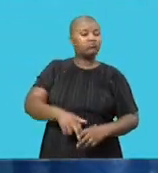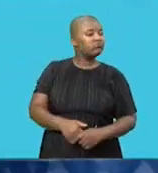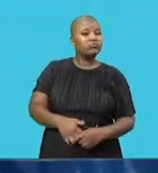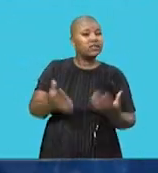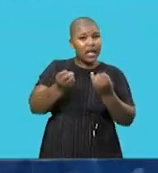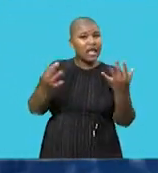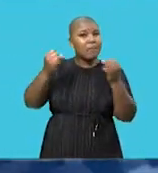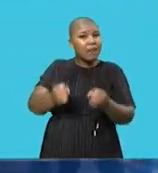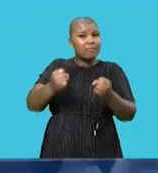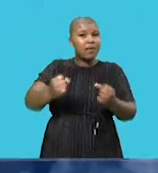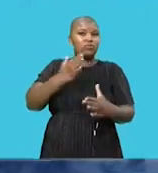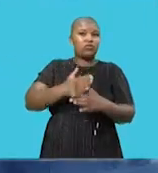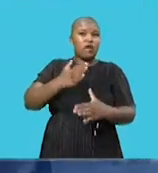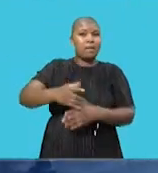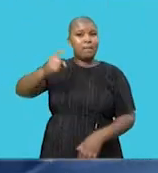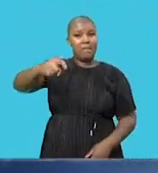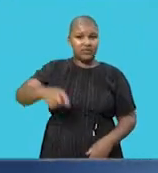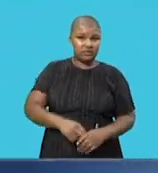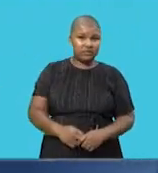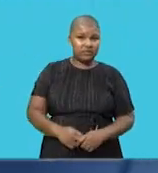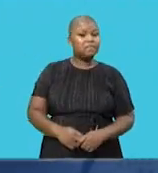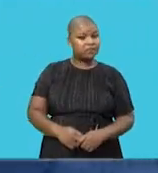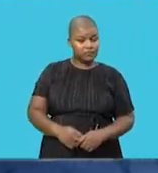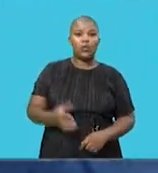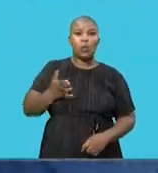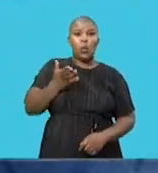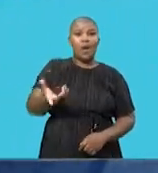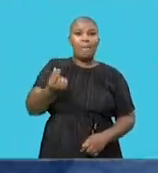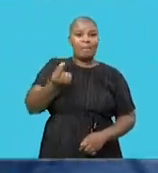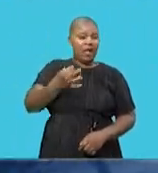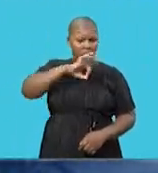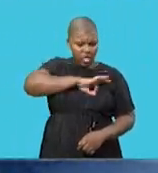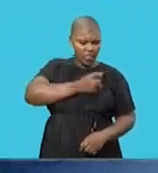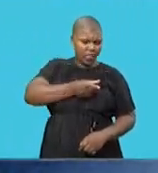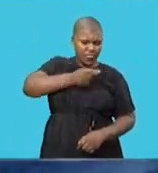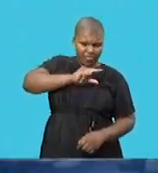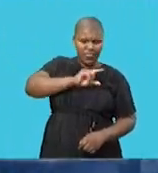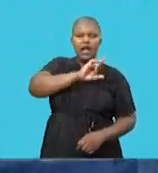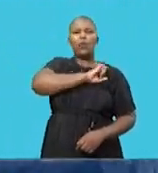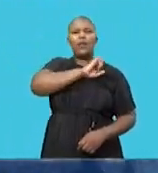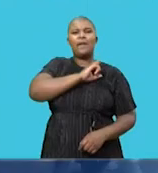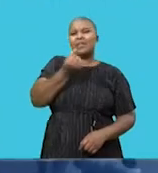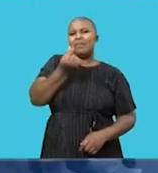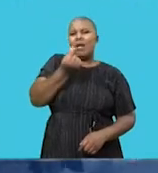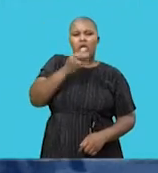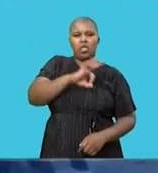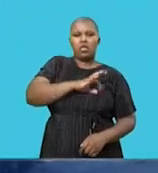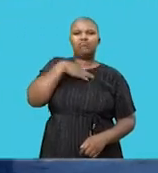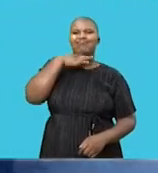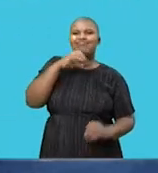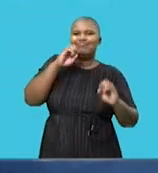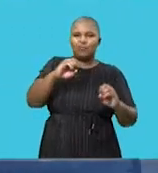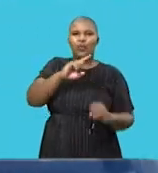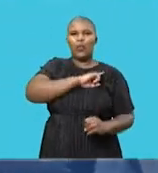imisebenzi ephelele esingathi-ke e-permanent, ngokunjalo nokuthi bethole imiholo ethe xaxa ngoba imali abayiholayo ayikwazi ukufeza izidingo ababhekene